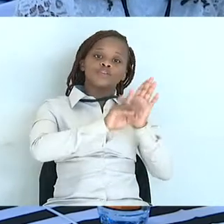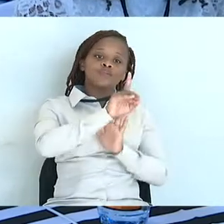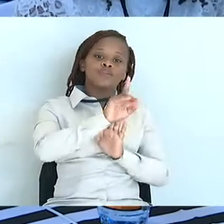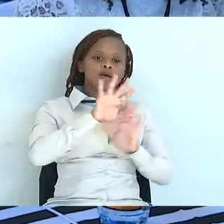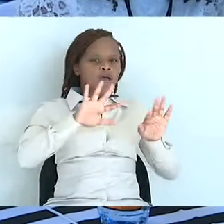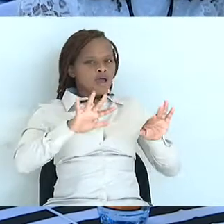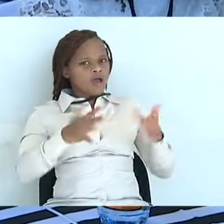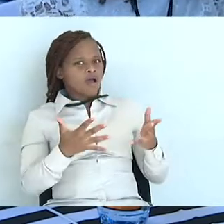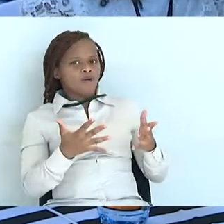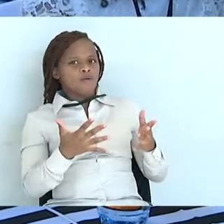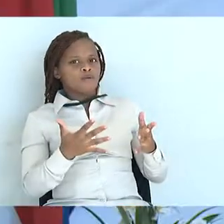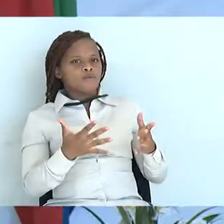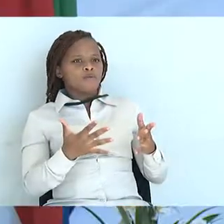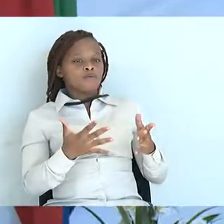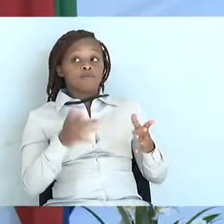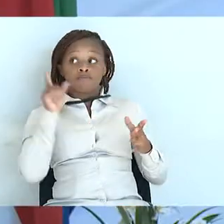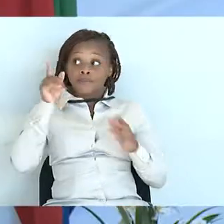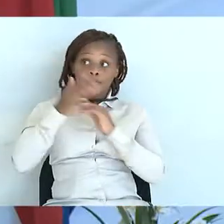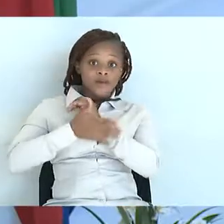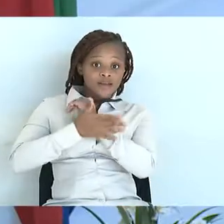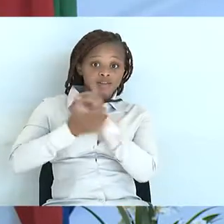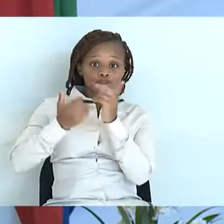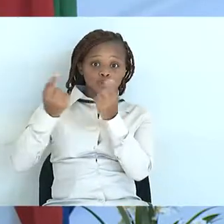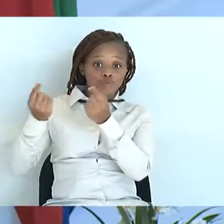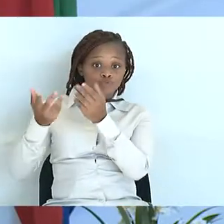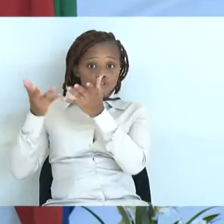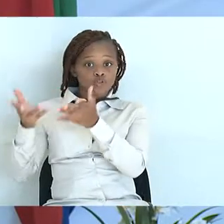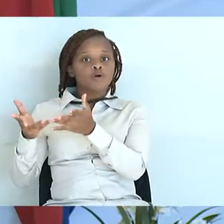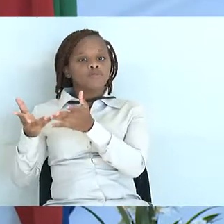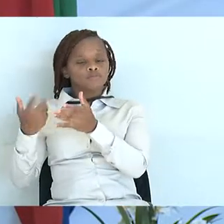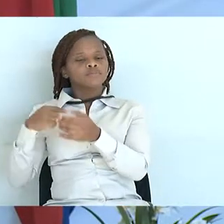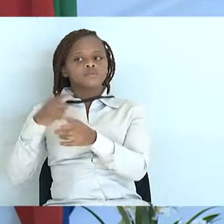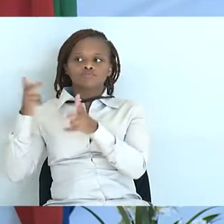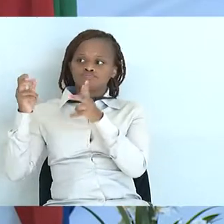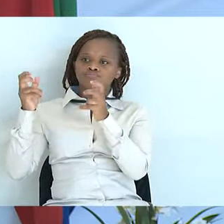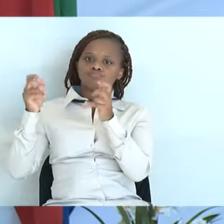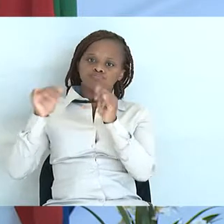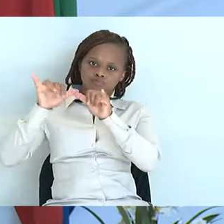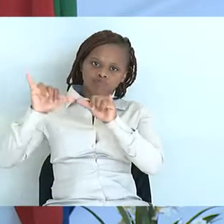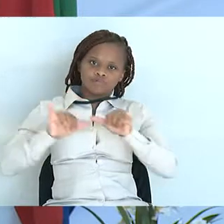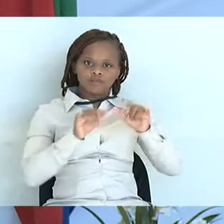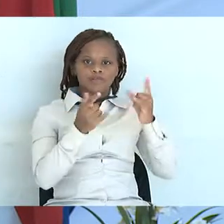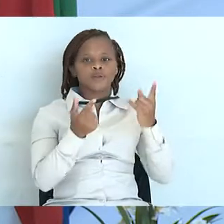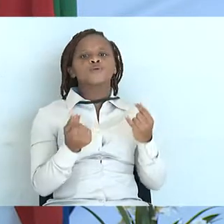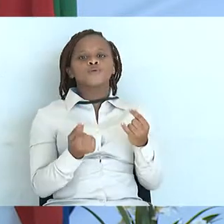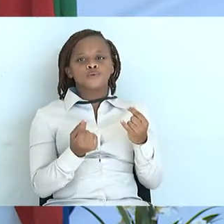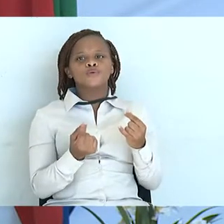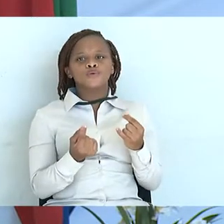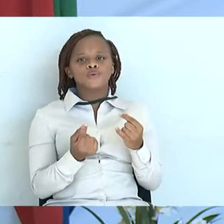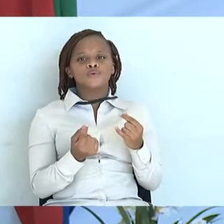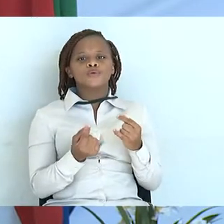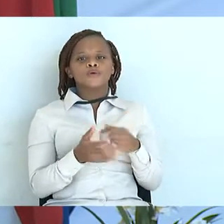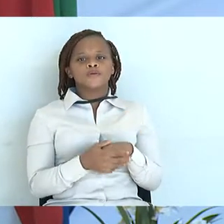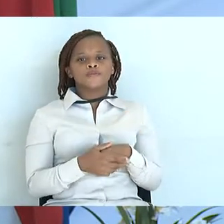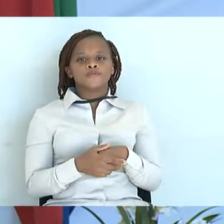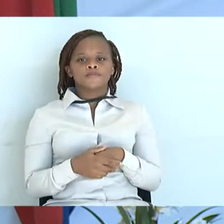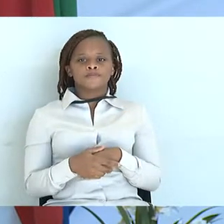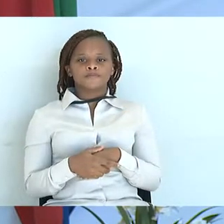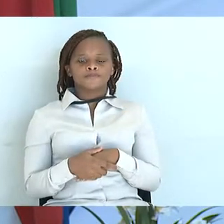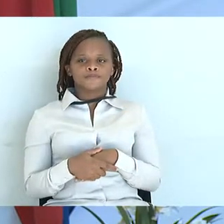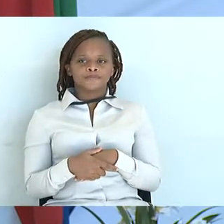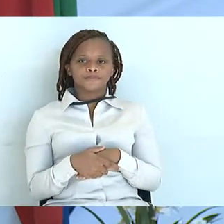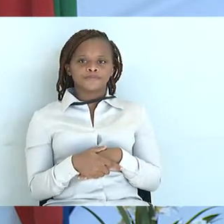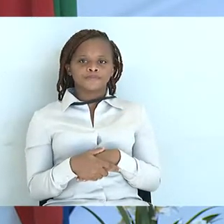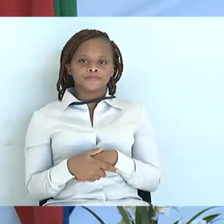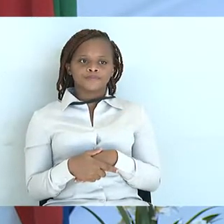ensuring that the young population that we spoke about is skilled, and they are actually at the center of this development.